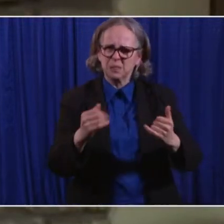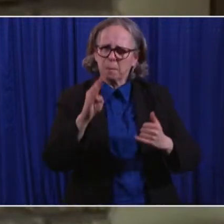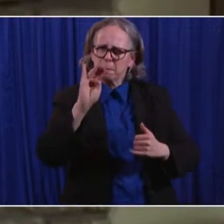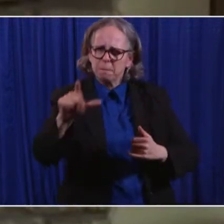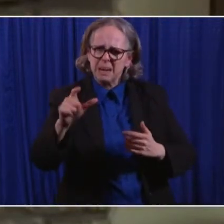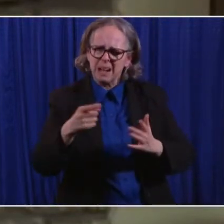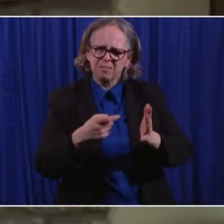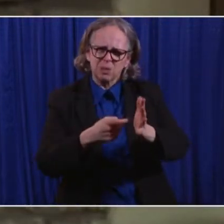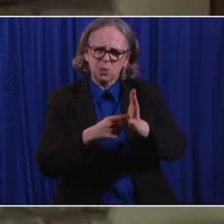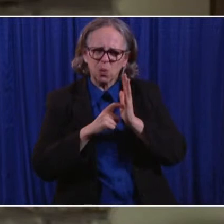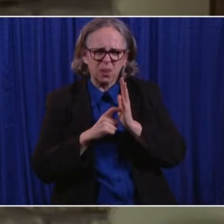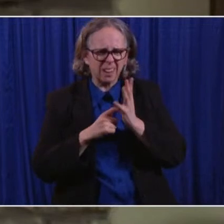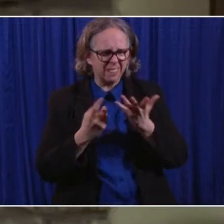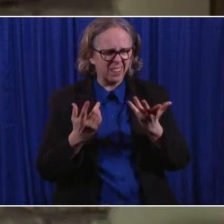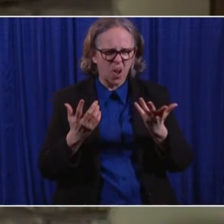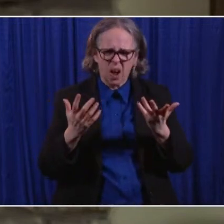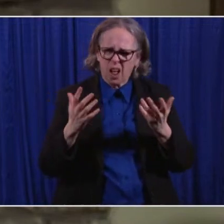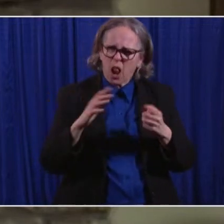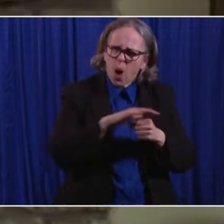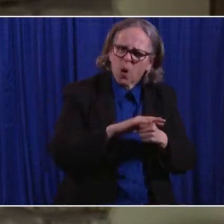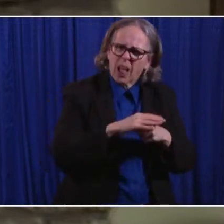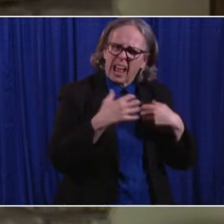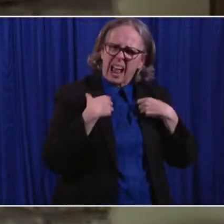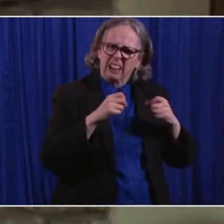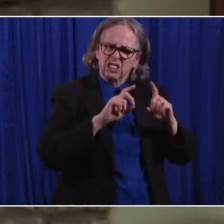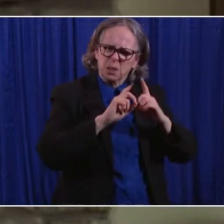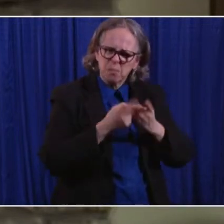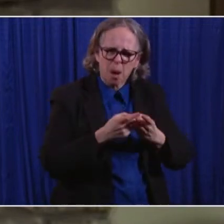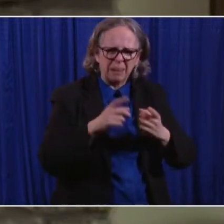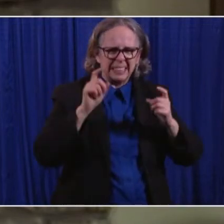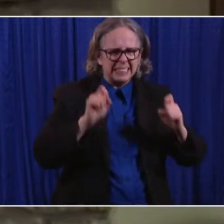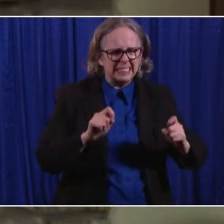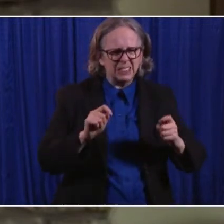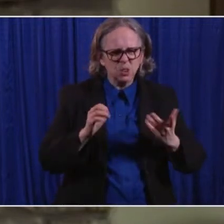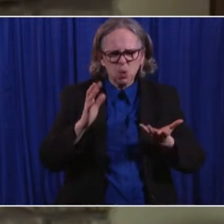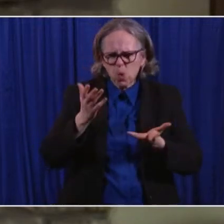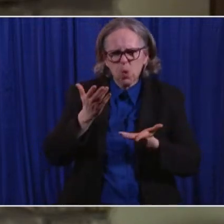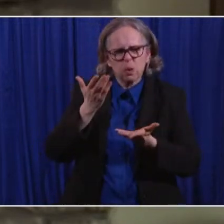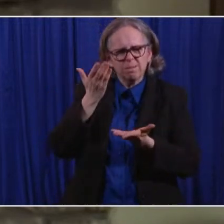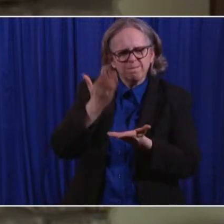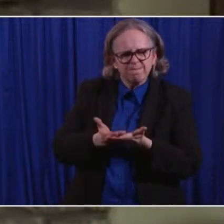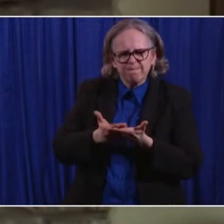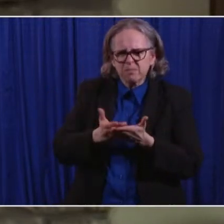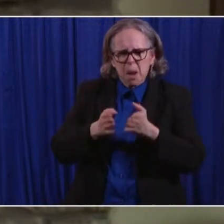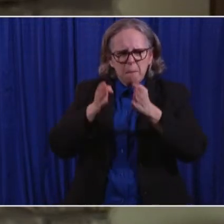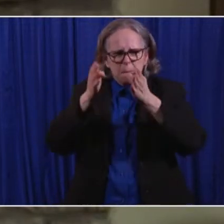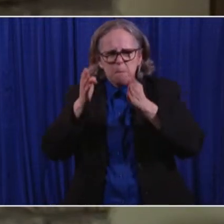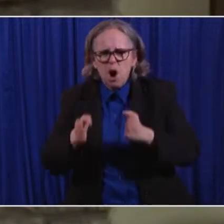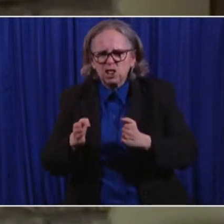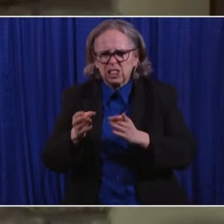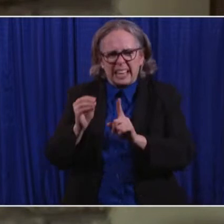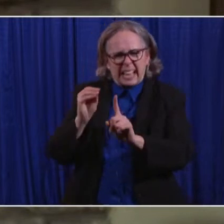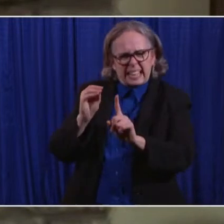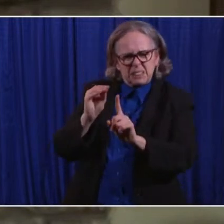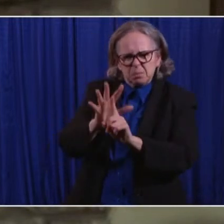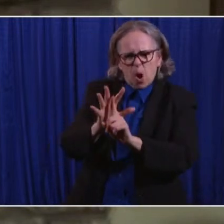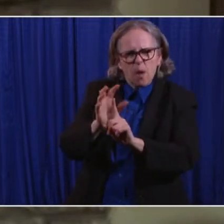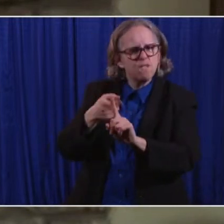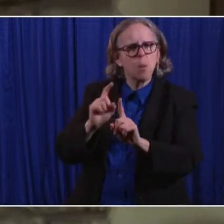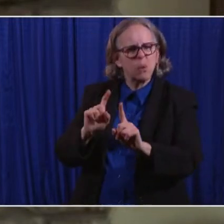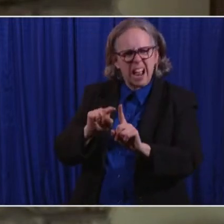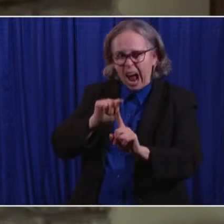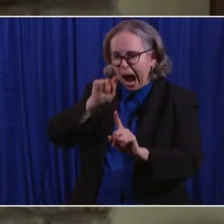department's got to be able to say, well, the person that he came in contact with or she came in contact with was medically diagnosed.